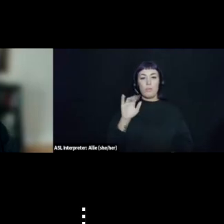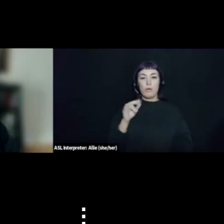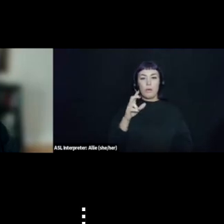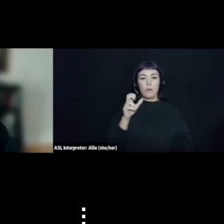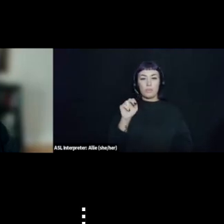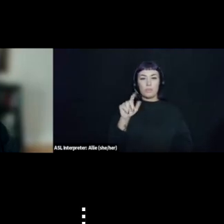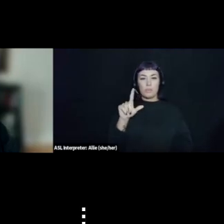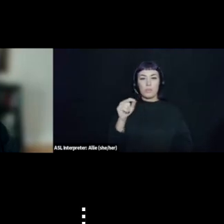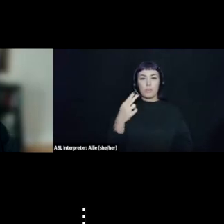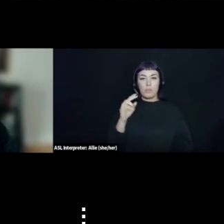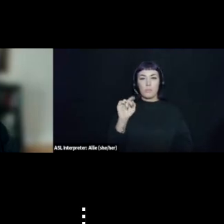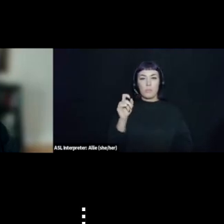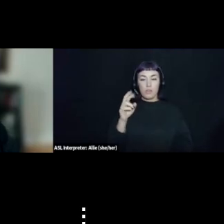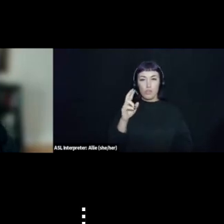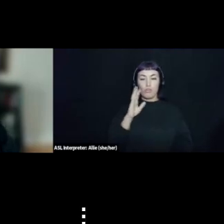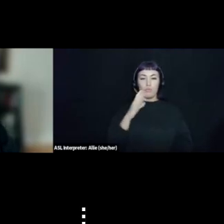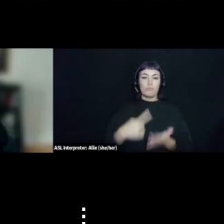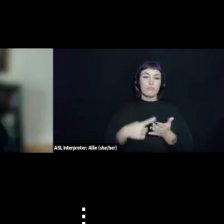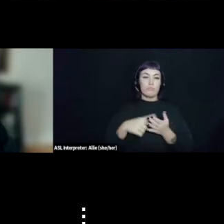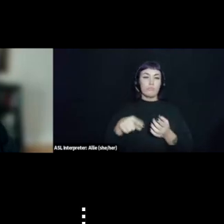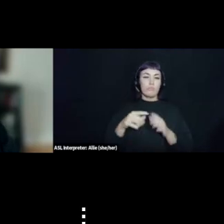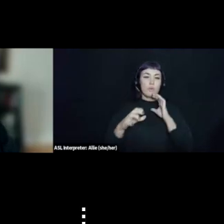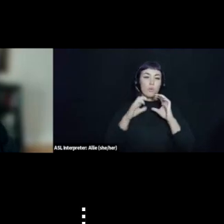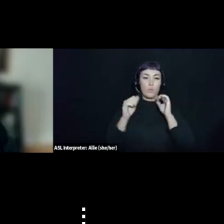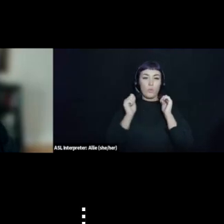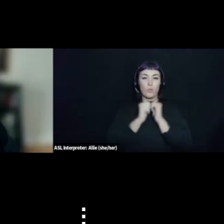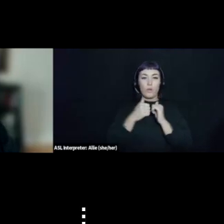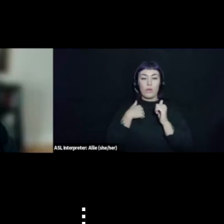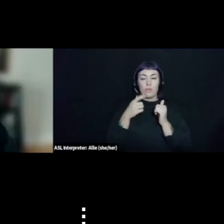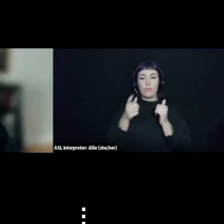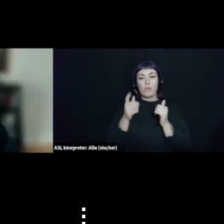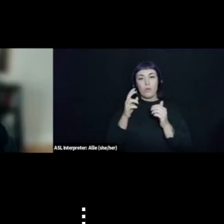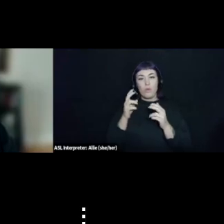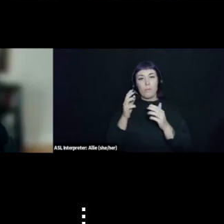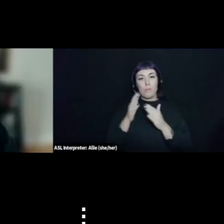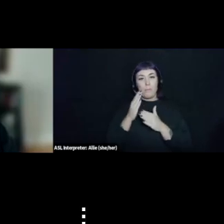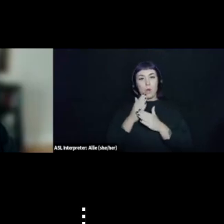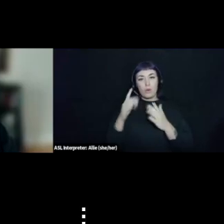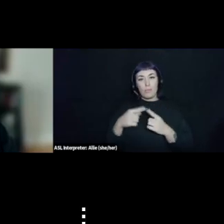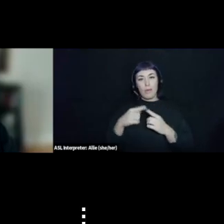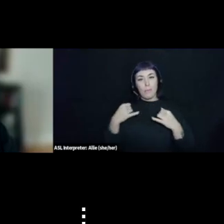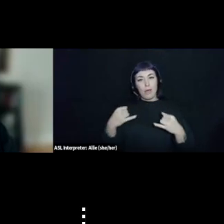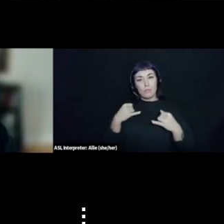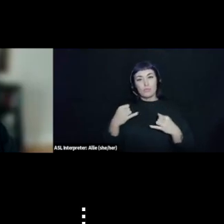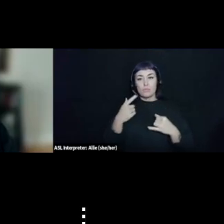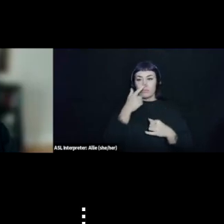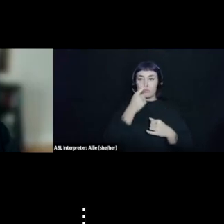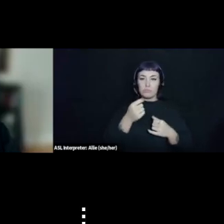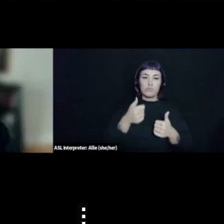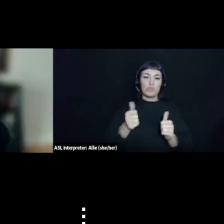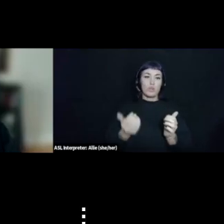Lemiller. It talks about communicating with your partner about your boundaries, what you're interested in, trying new things. And